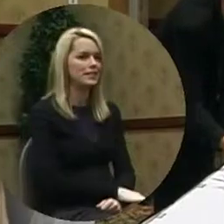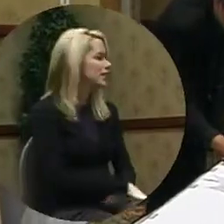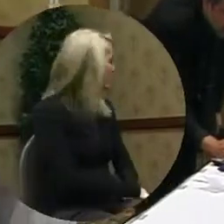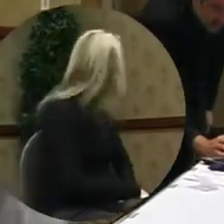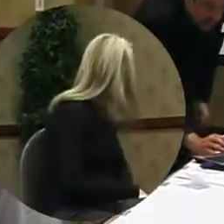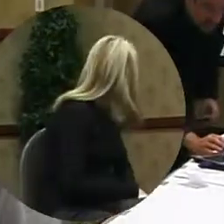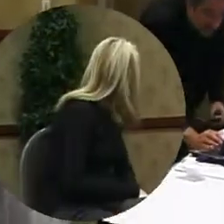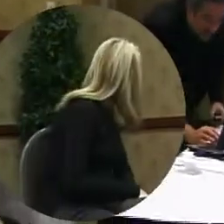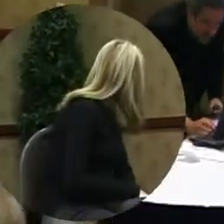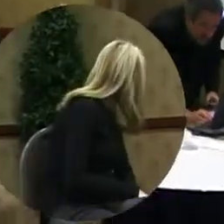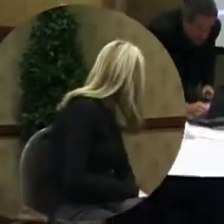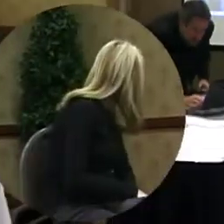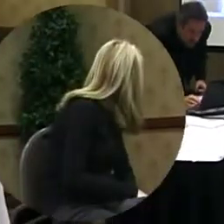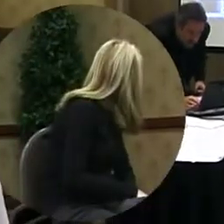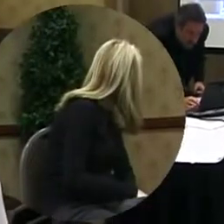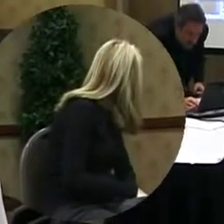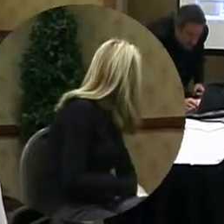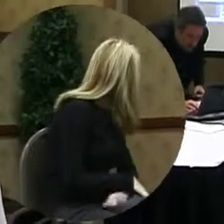All right.